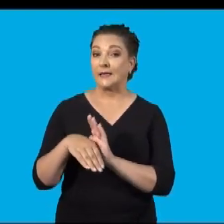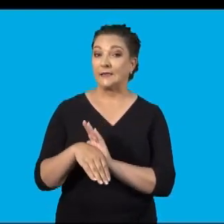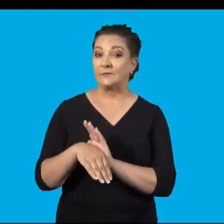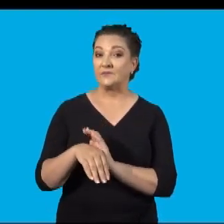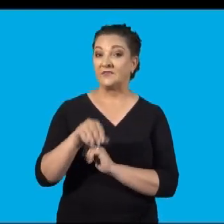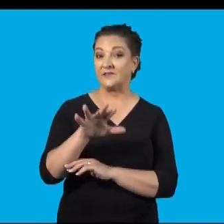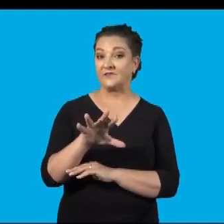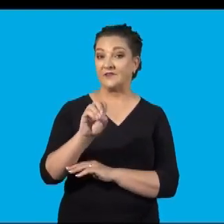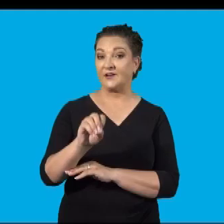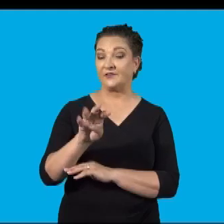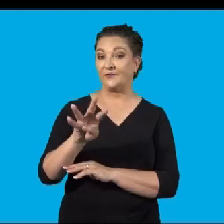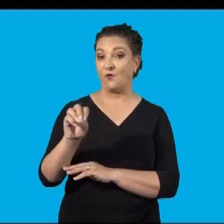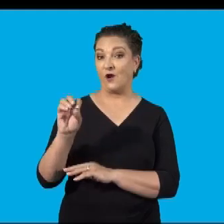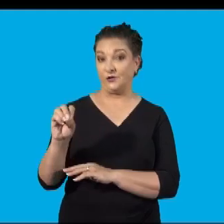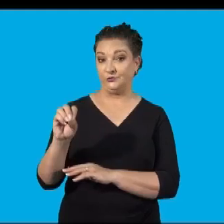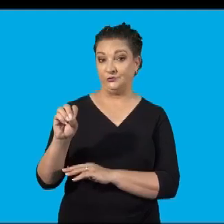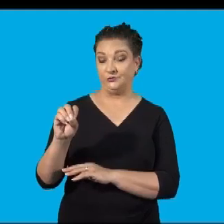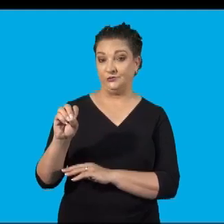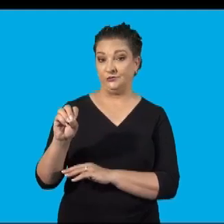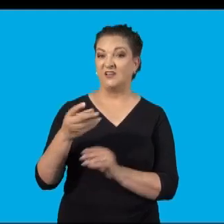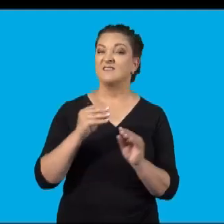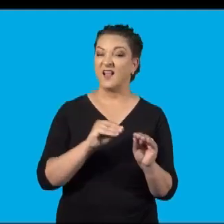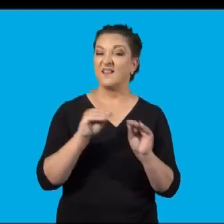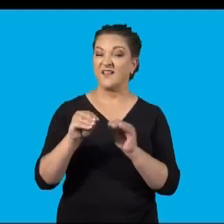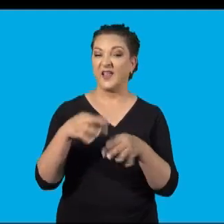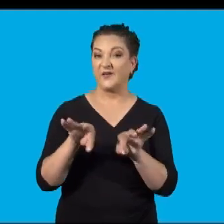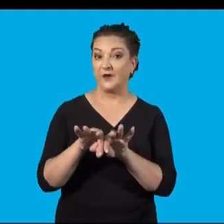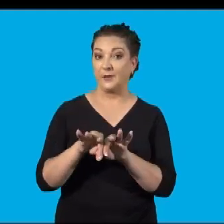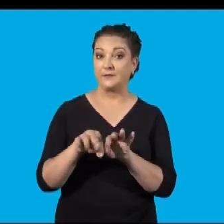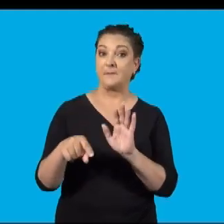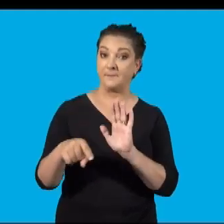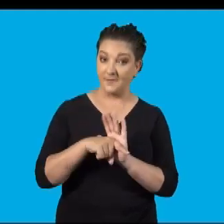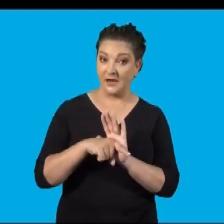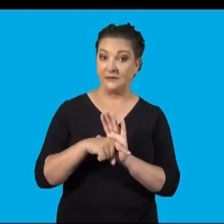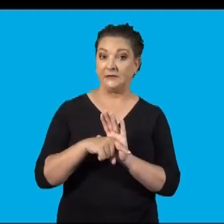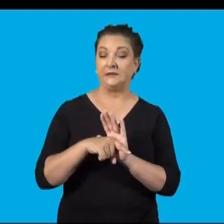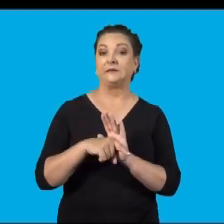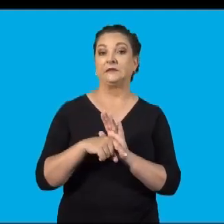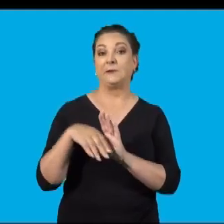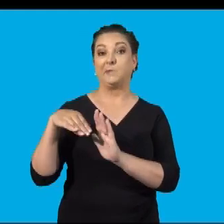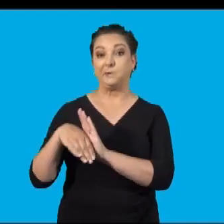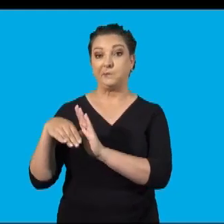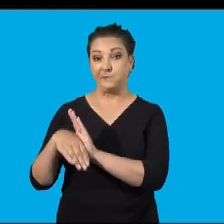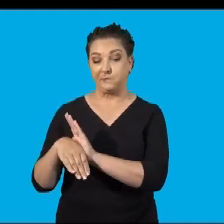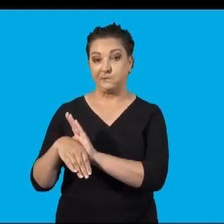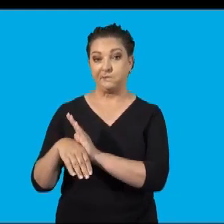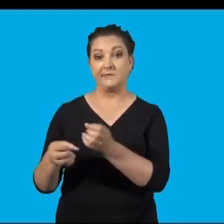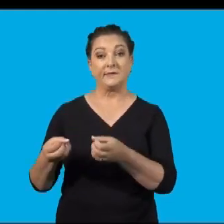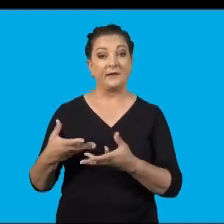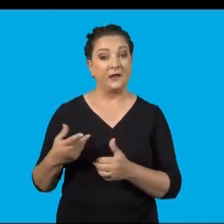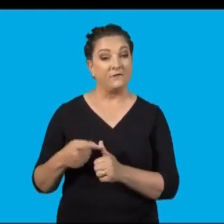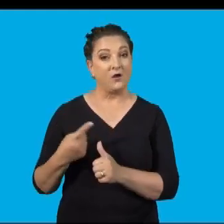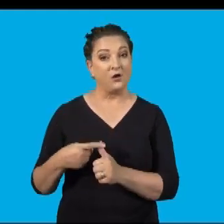your depreciation for the year, which is 50,400. So it's your carrying value minus